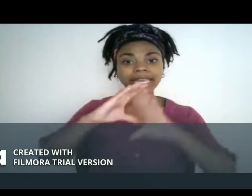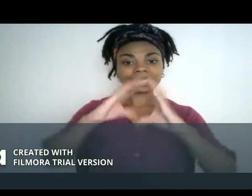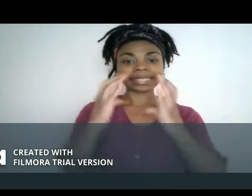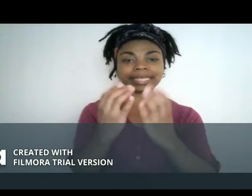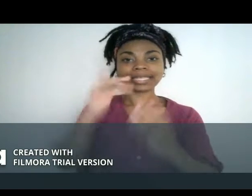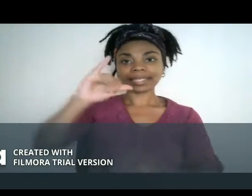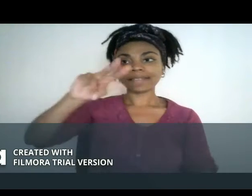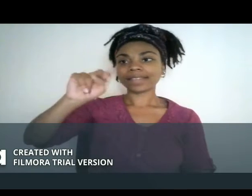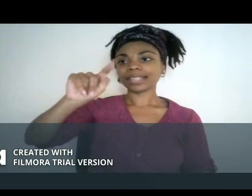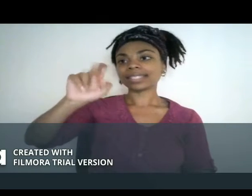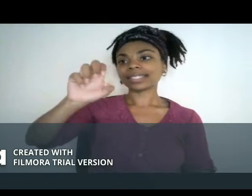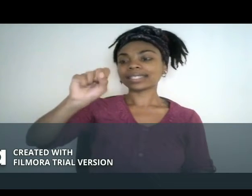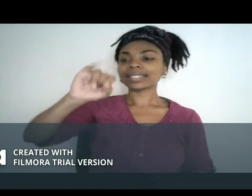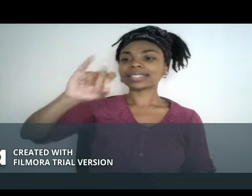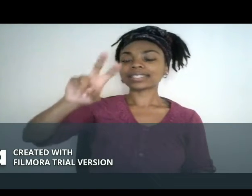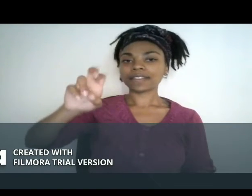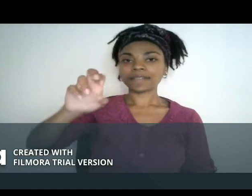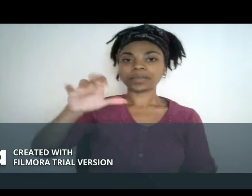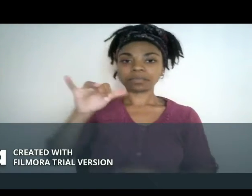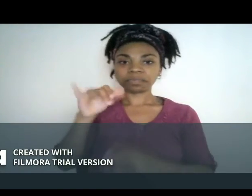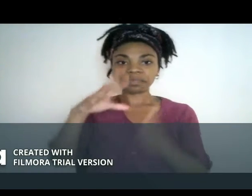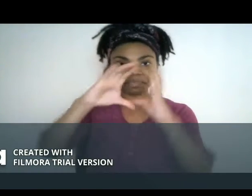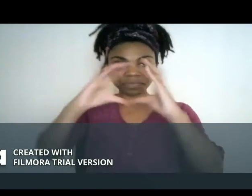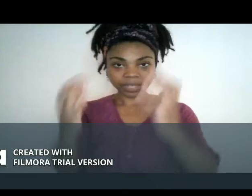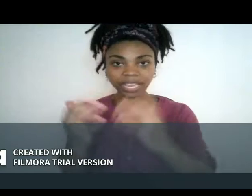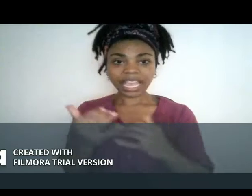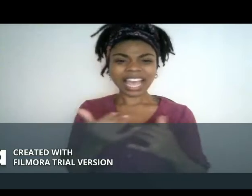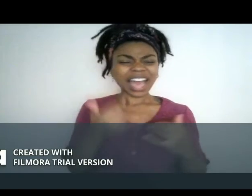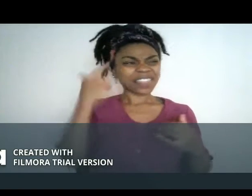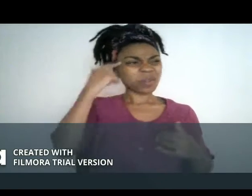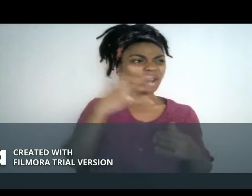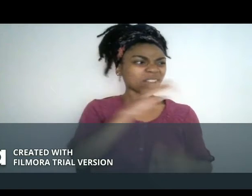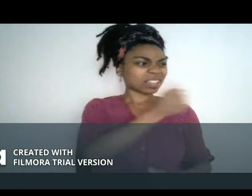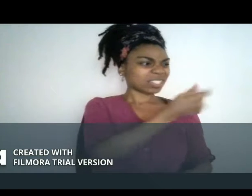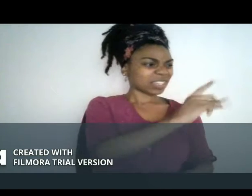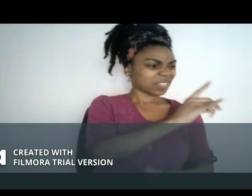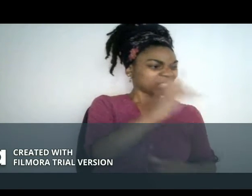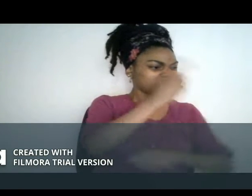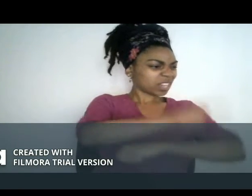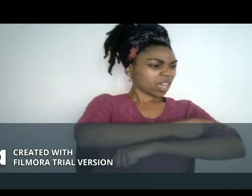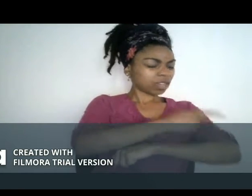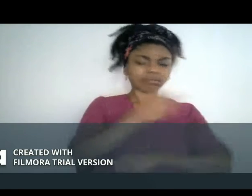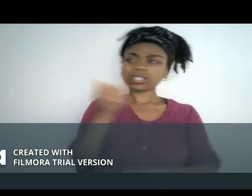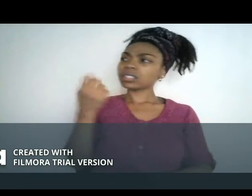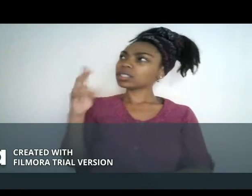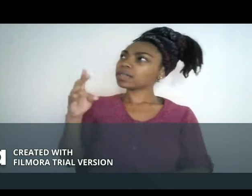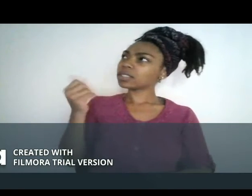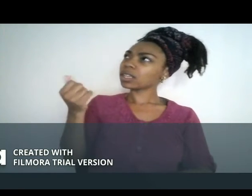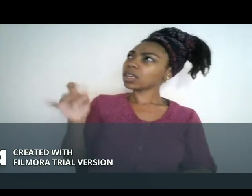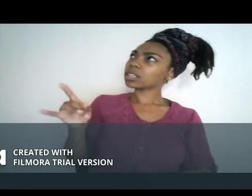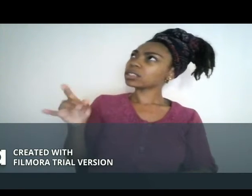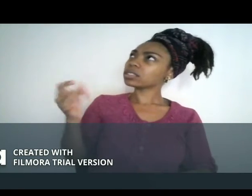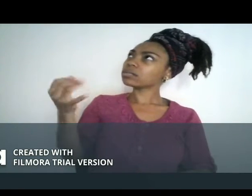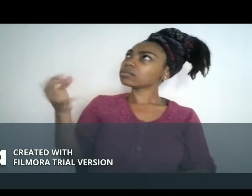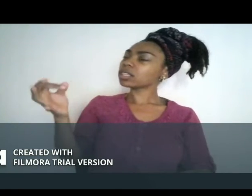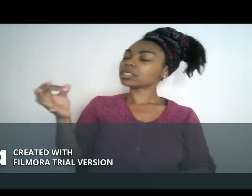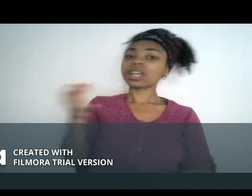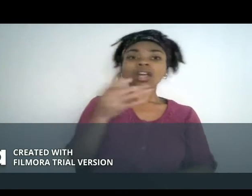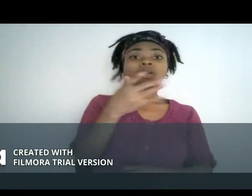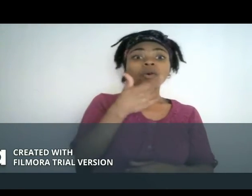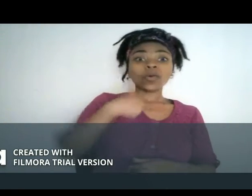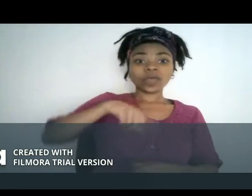now. I think we're on our 17th day, 17, 18, 19, 20, 18th day. We're